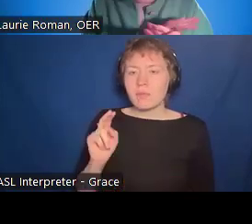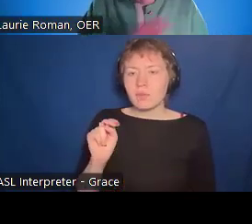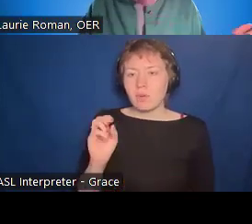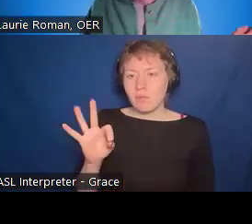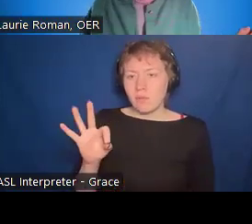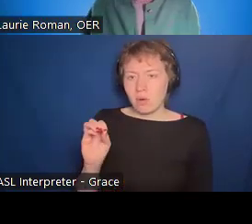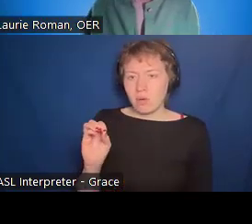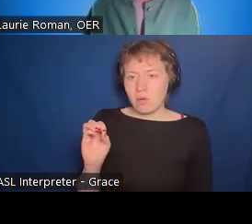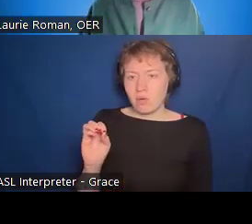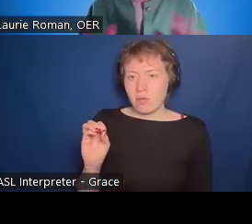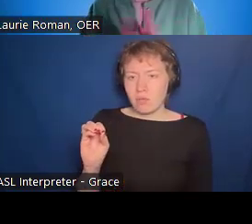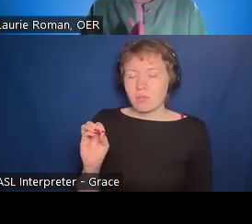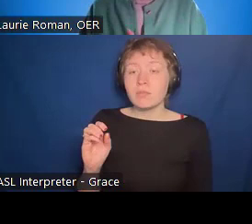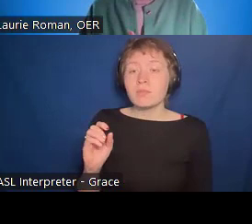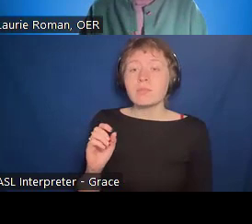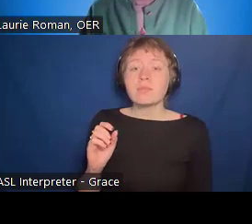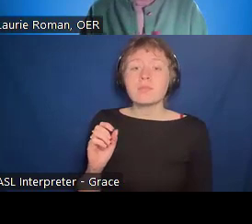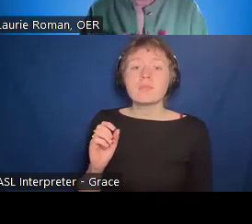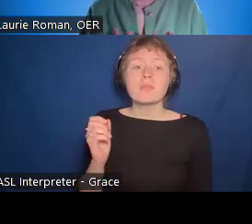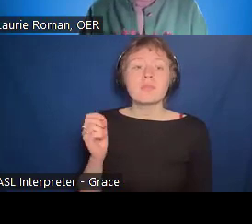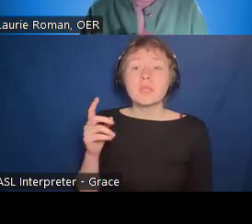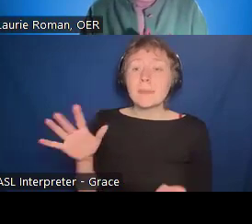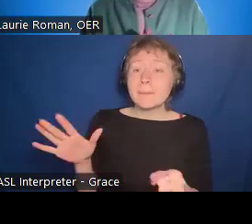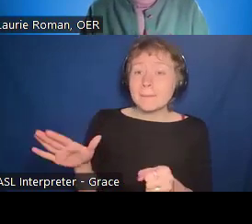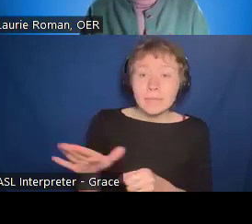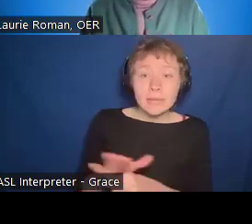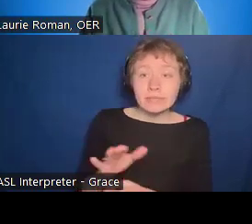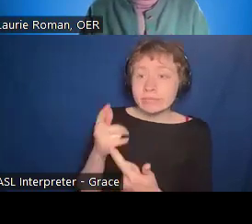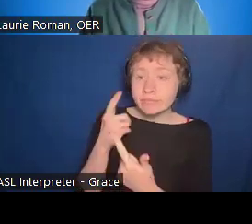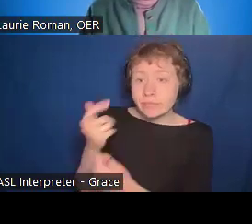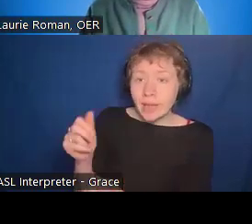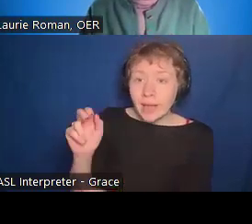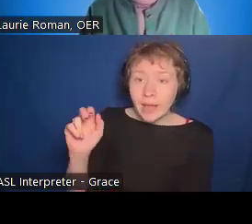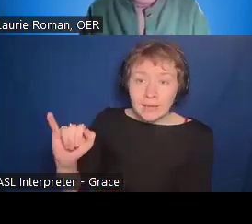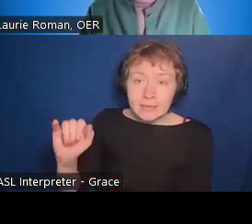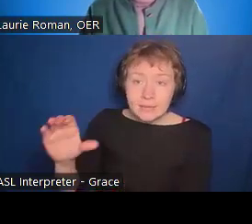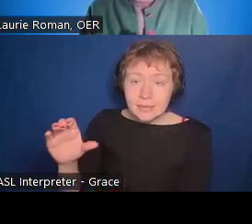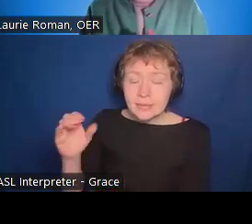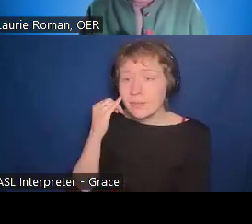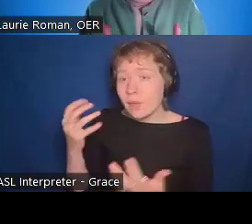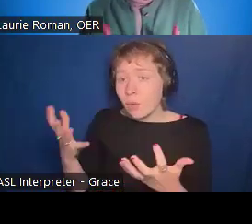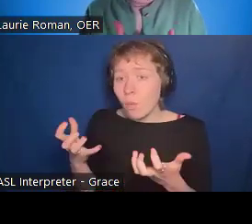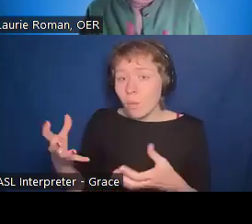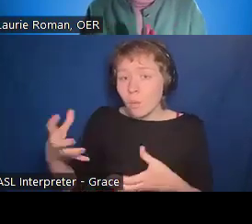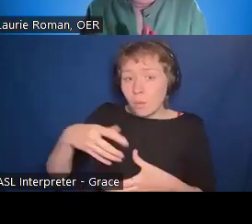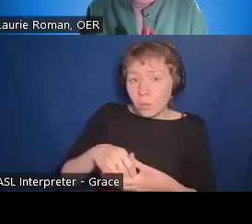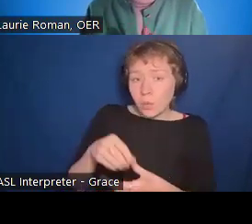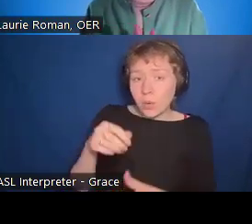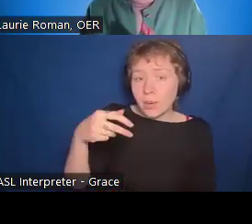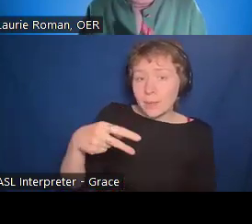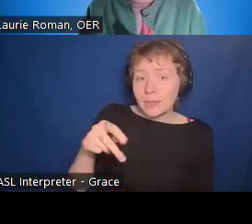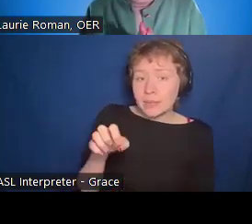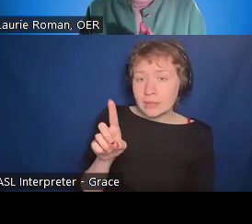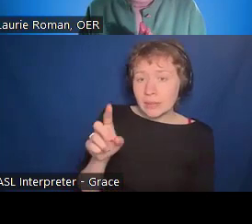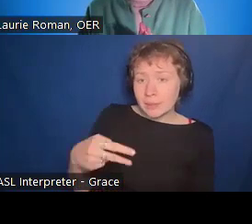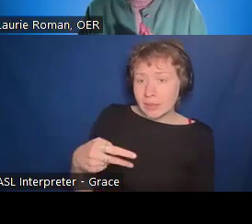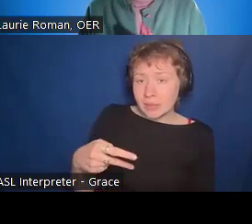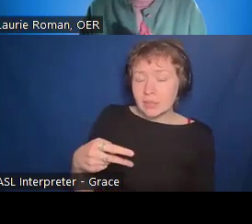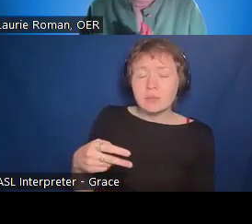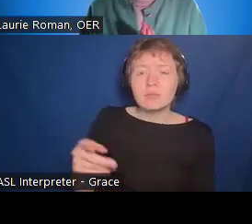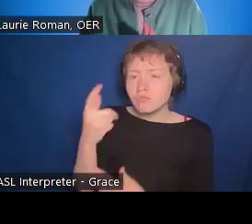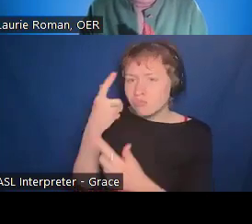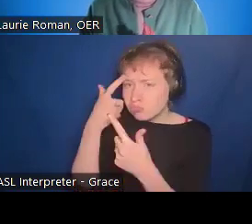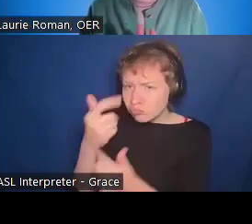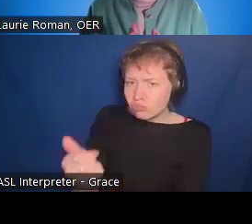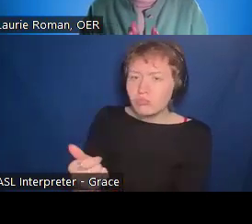This is completely up to the ICs whether they want to include PEDP or not. It's, again, totally up to you.